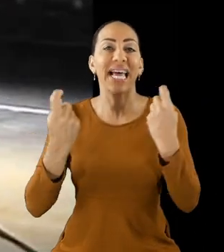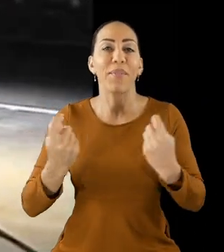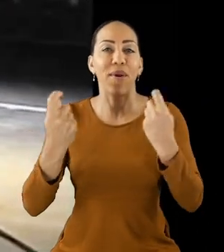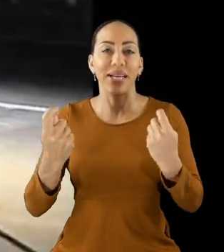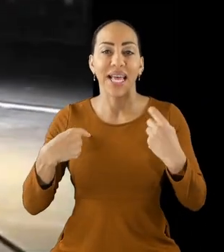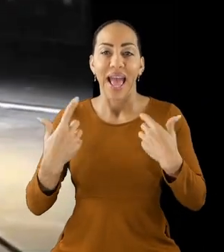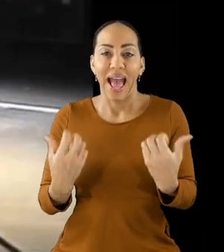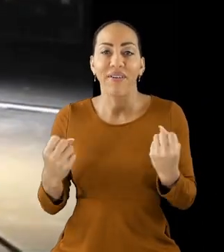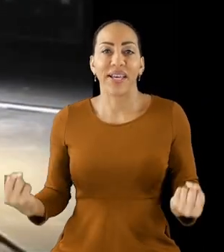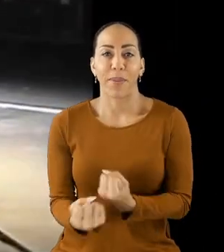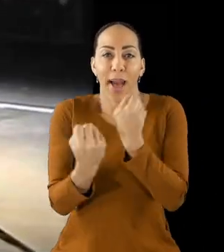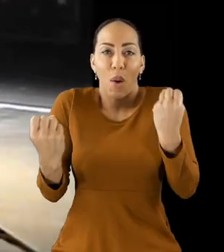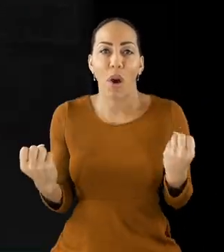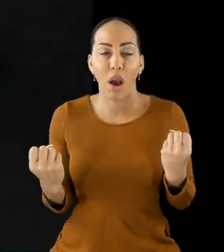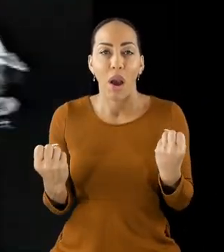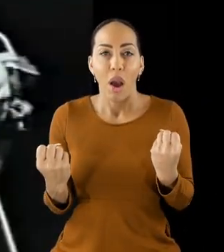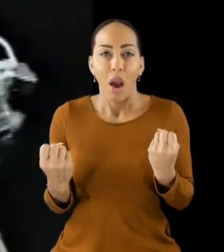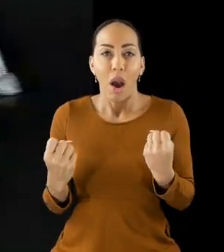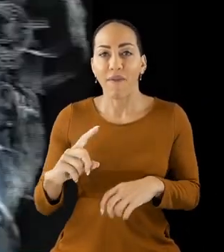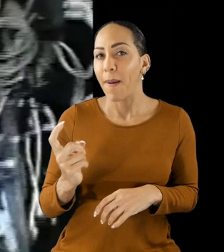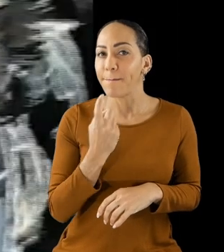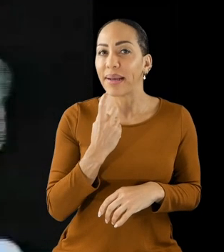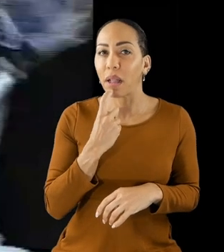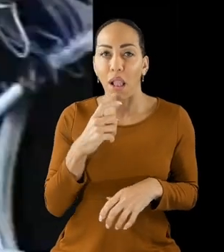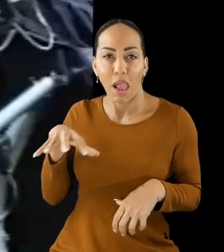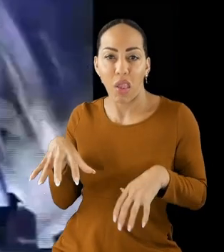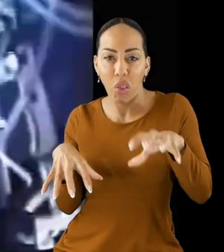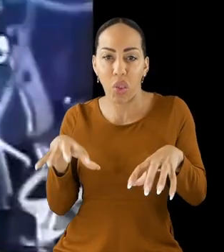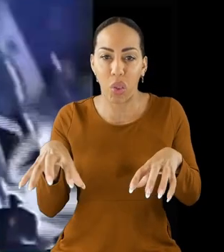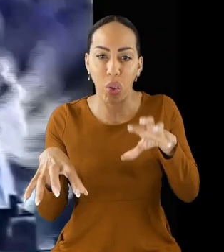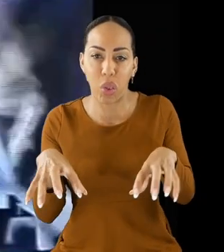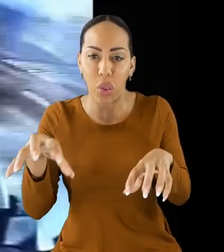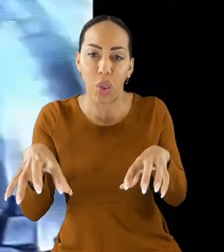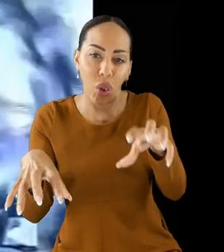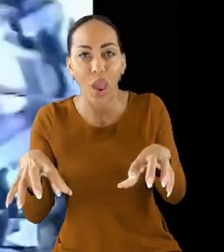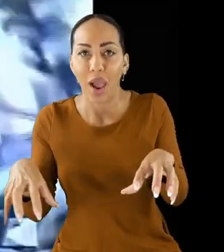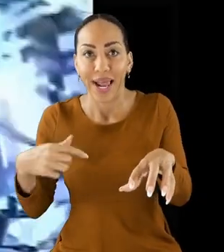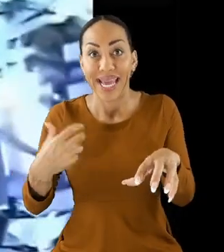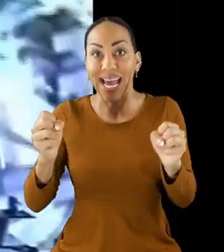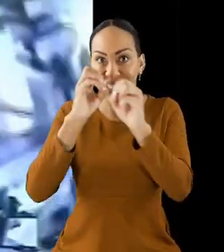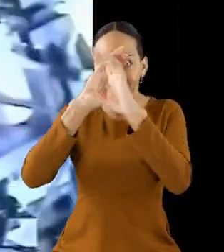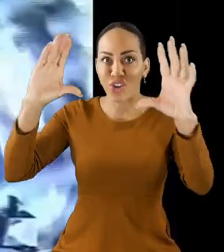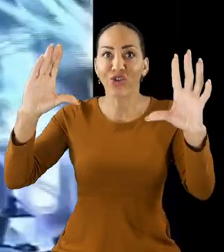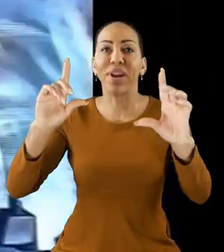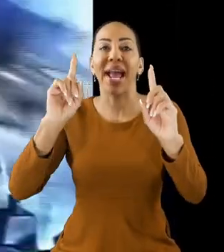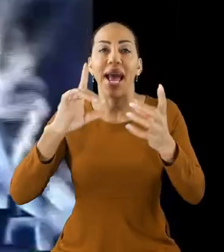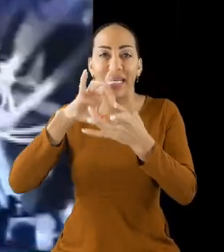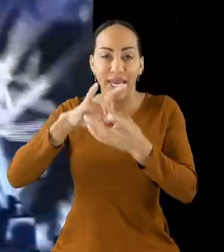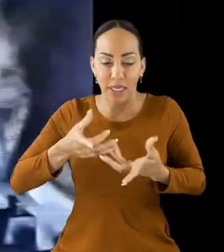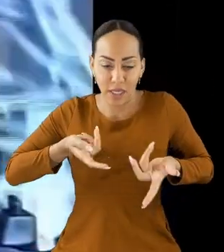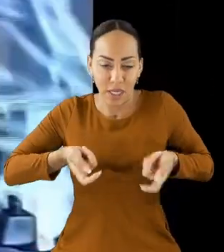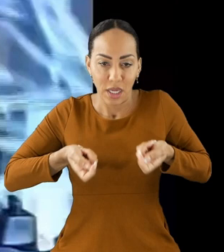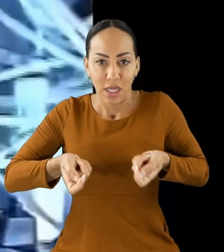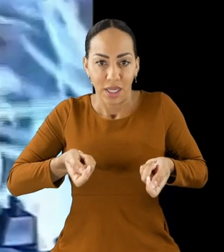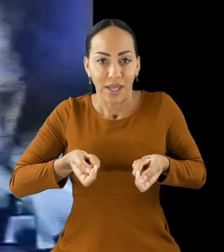the metallically enhanced body. He's a very interesting artist. So Stellark plays both the supplicant and the visionary warrior in relation